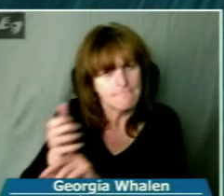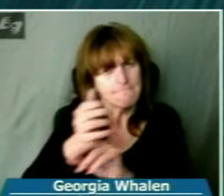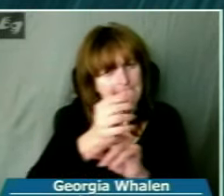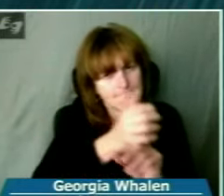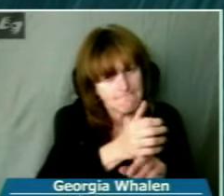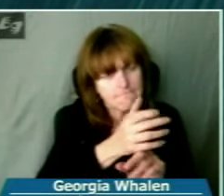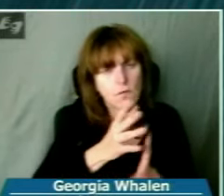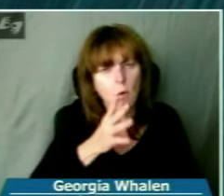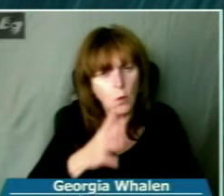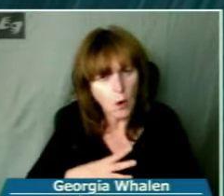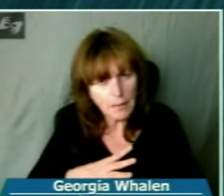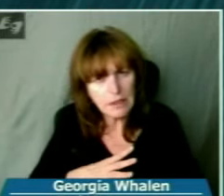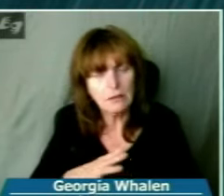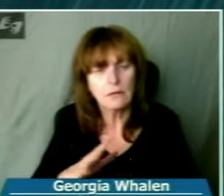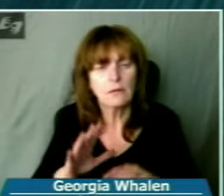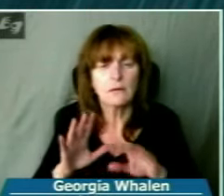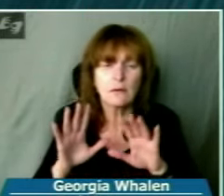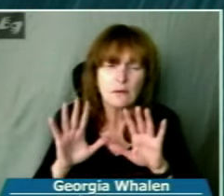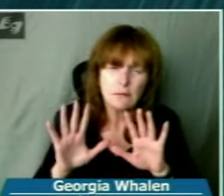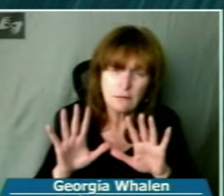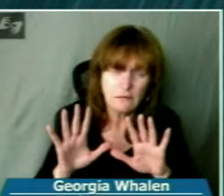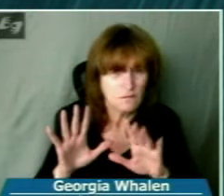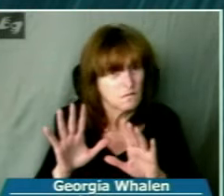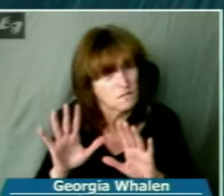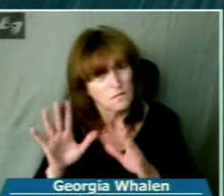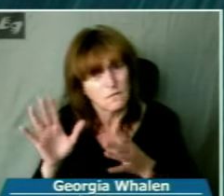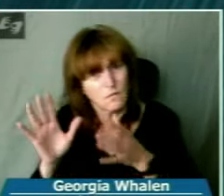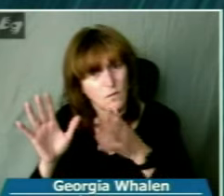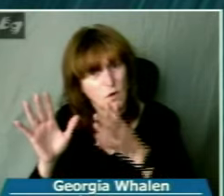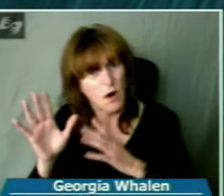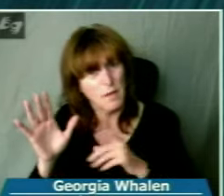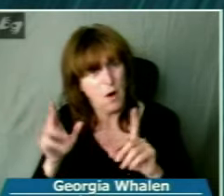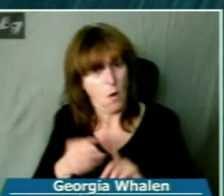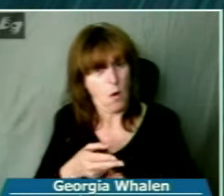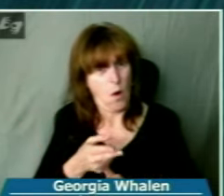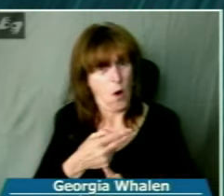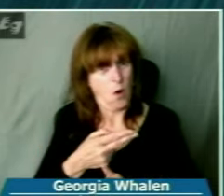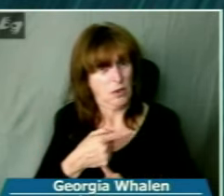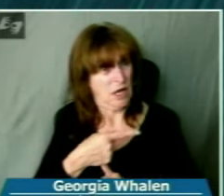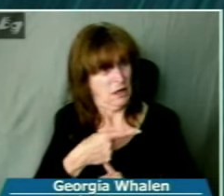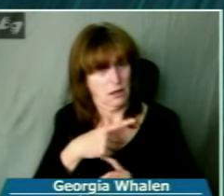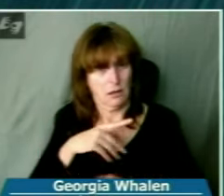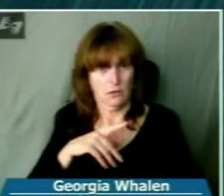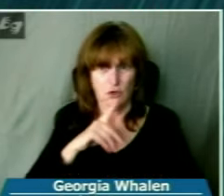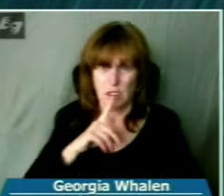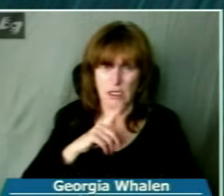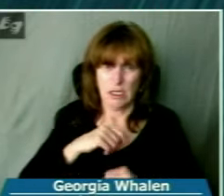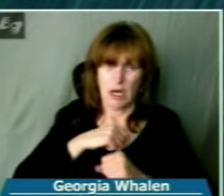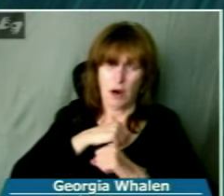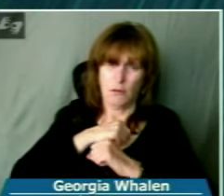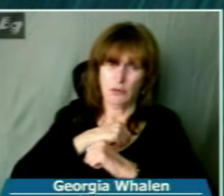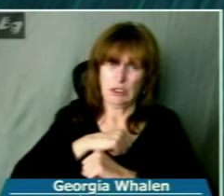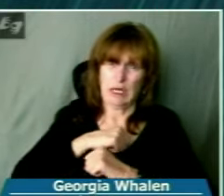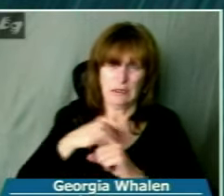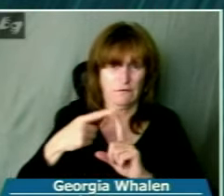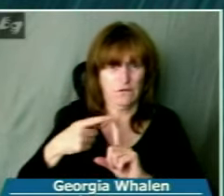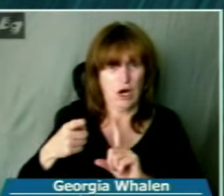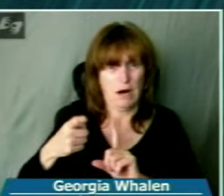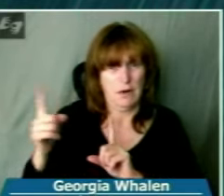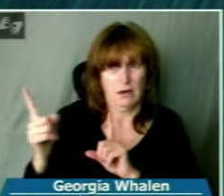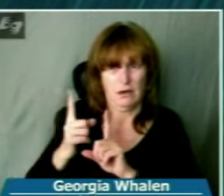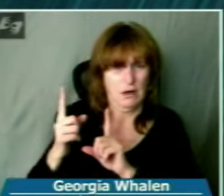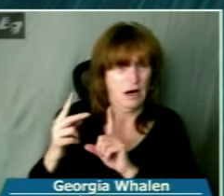always have those necessary supports or safety measures in place that exist within domestic violence